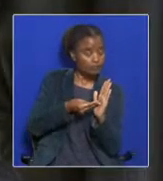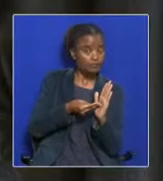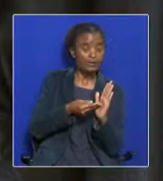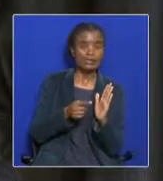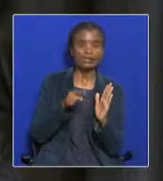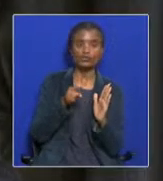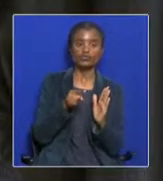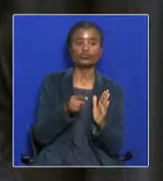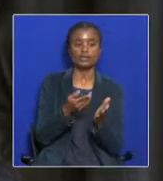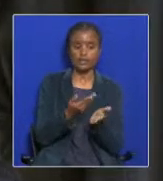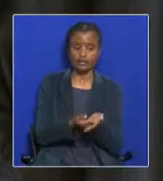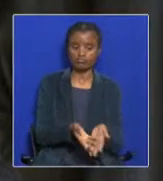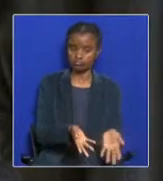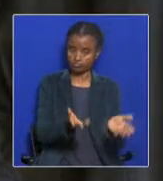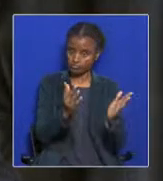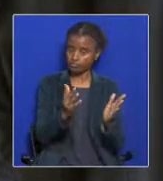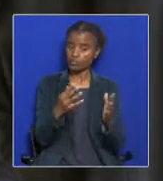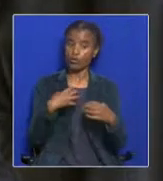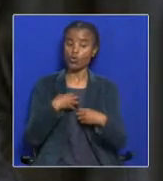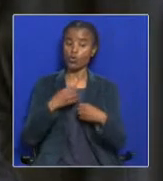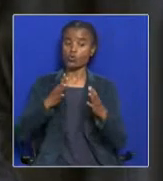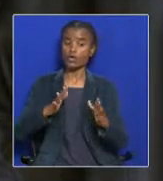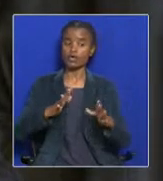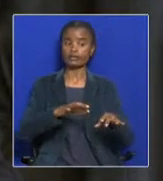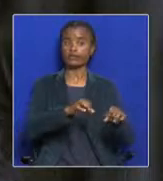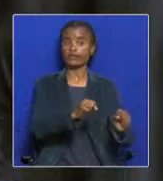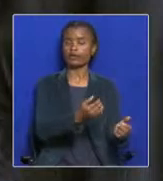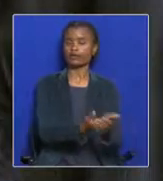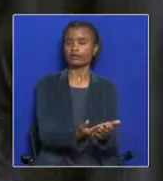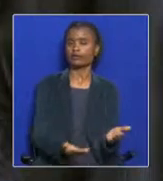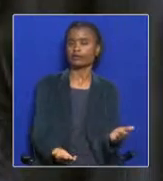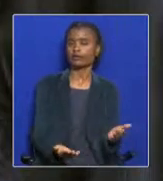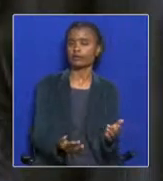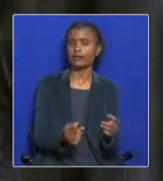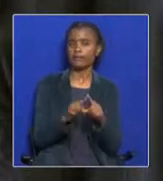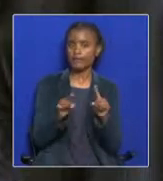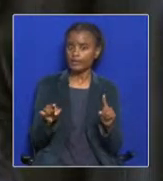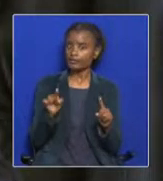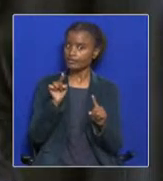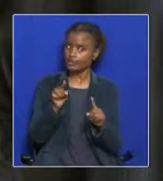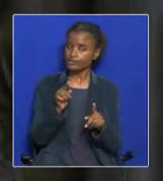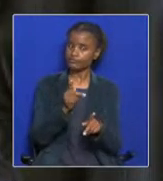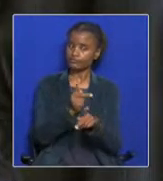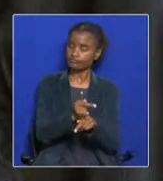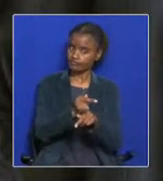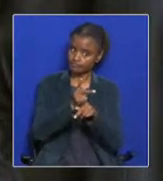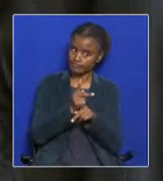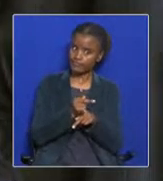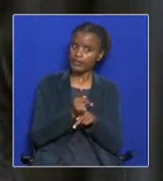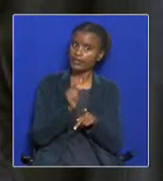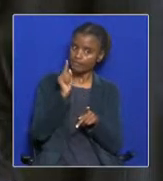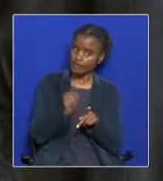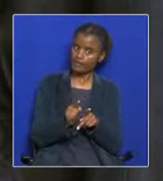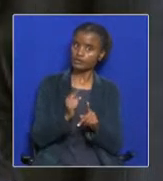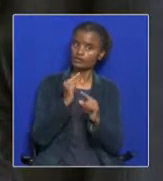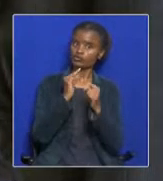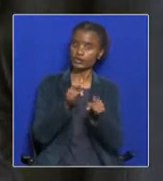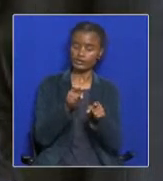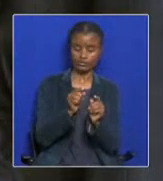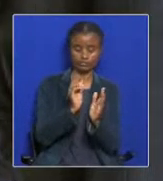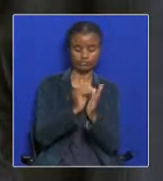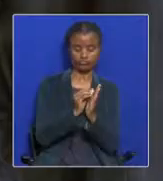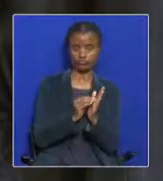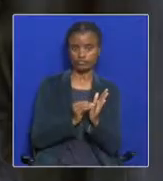must be an instruction to record, and I would be concerned that it will appear in a statement, not